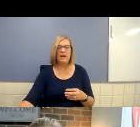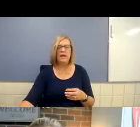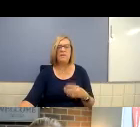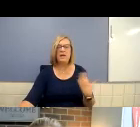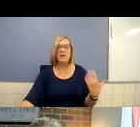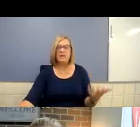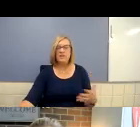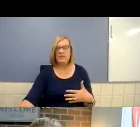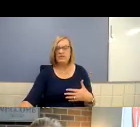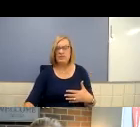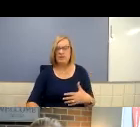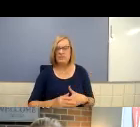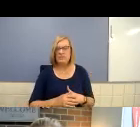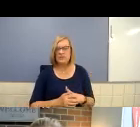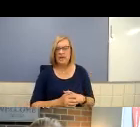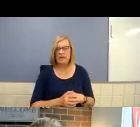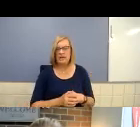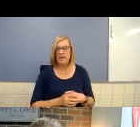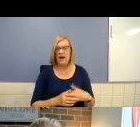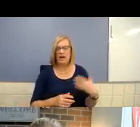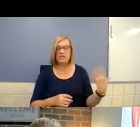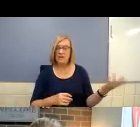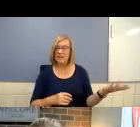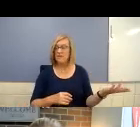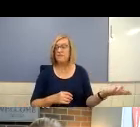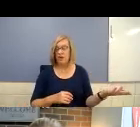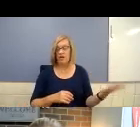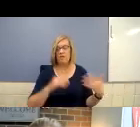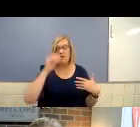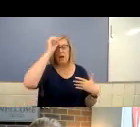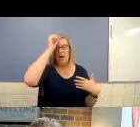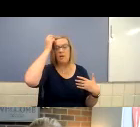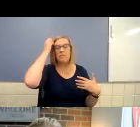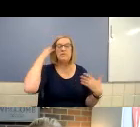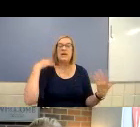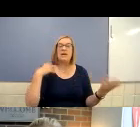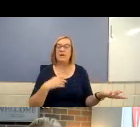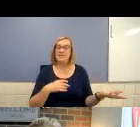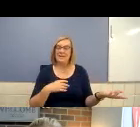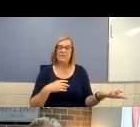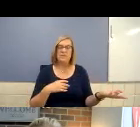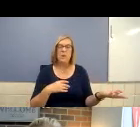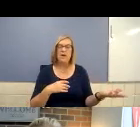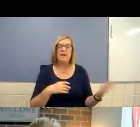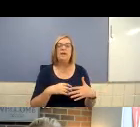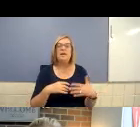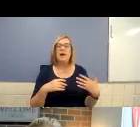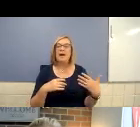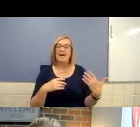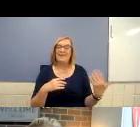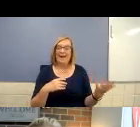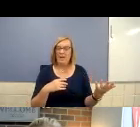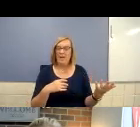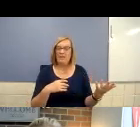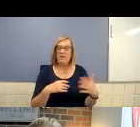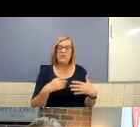up. So it's 2 terms of study, starting in the fall. You take American Sign Language 1,